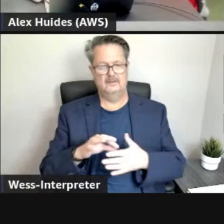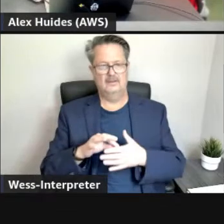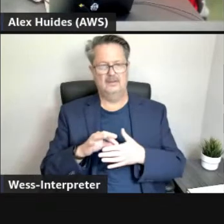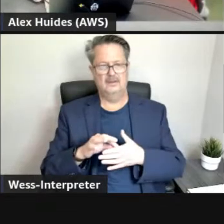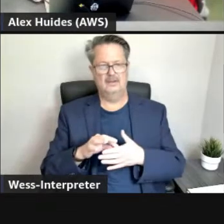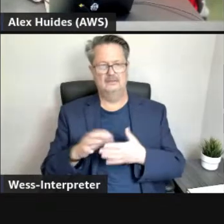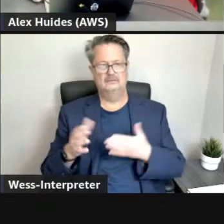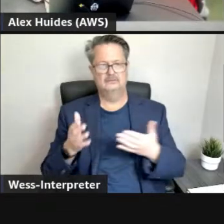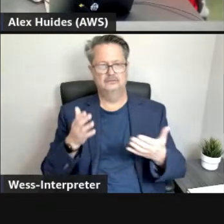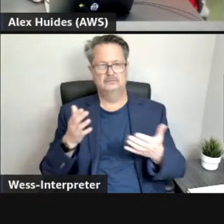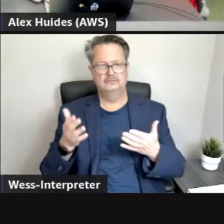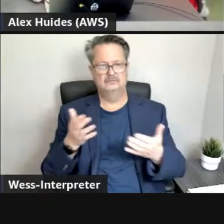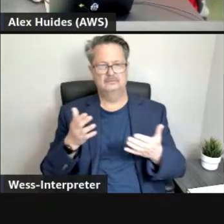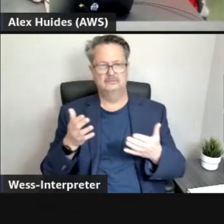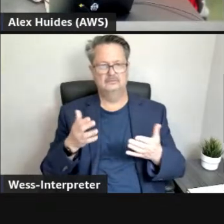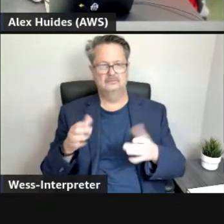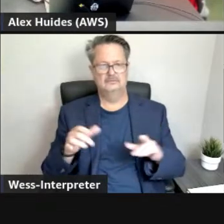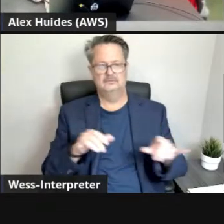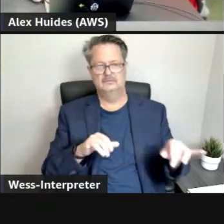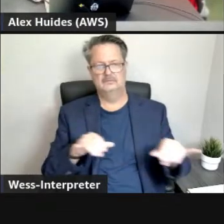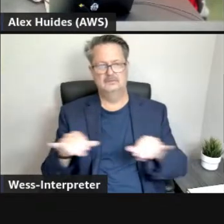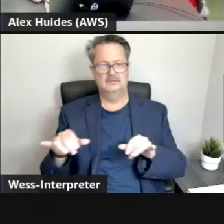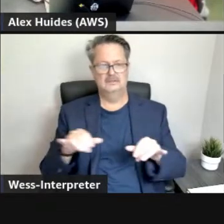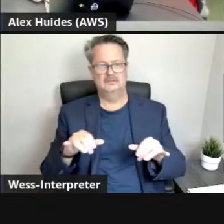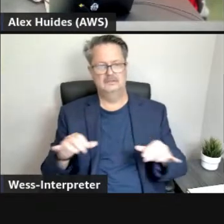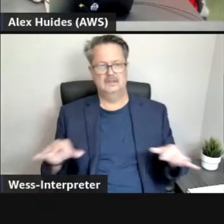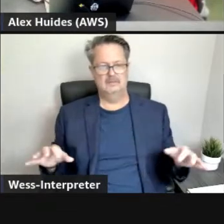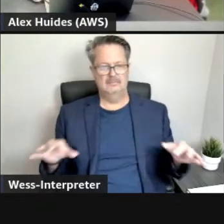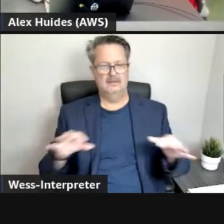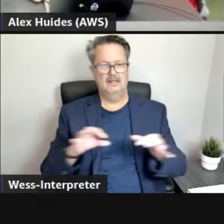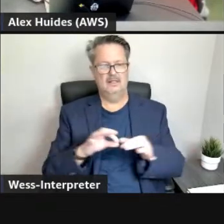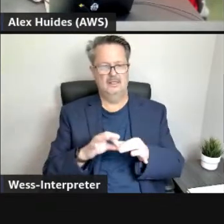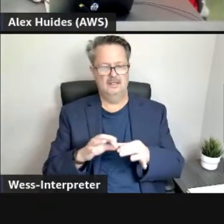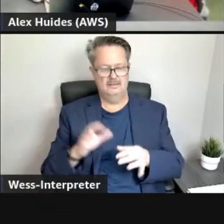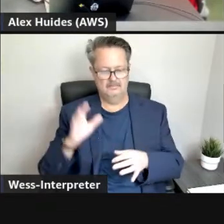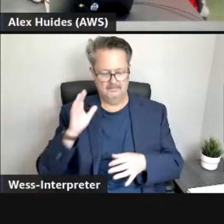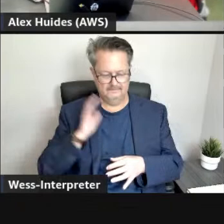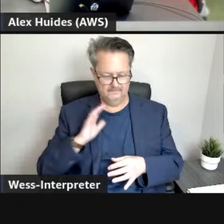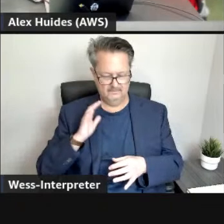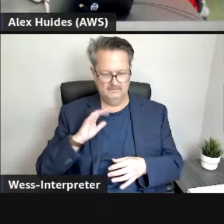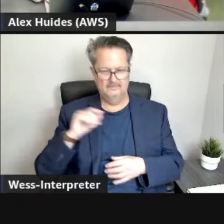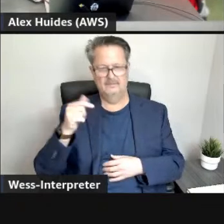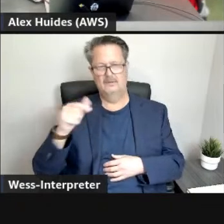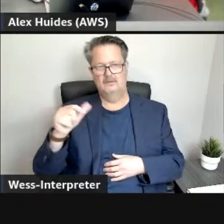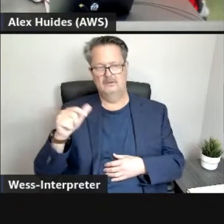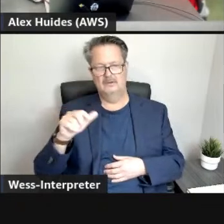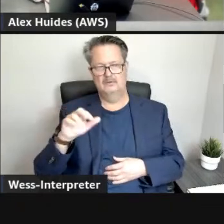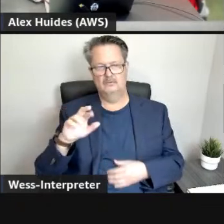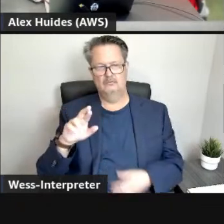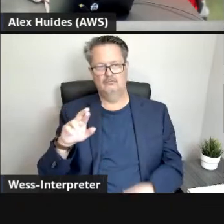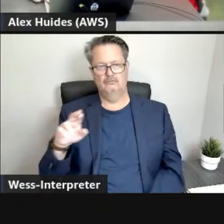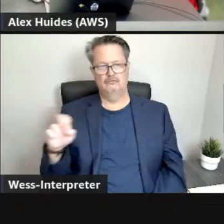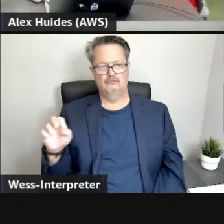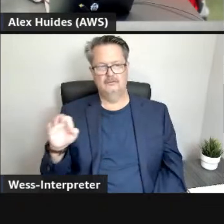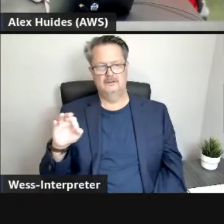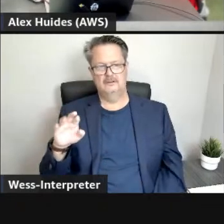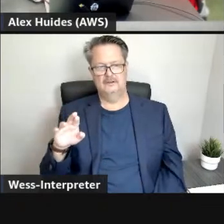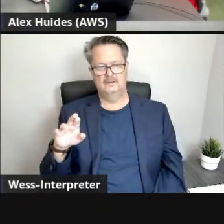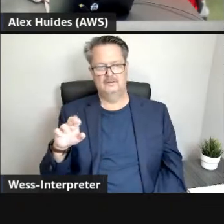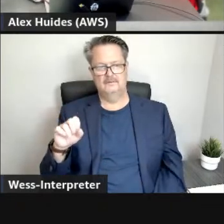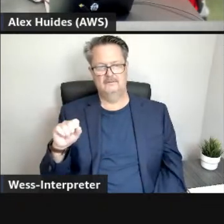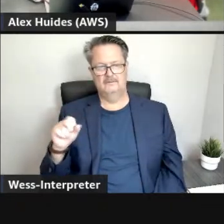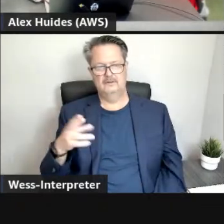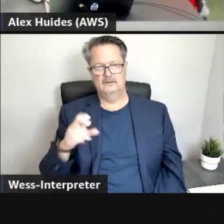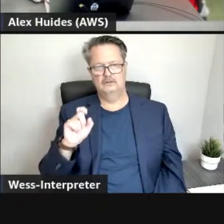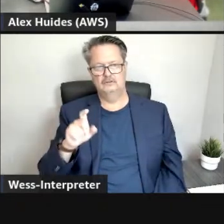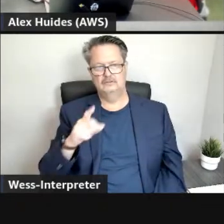same link from before. We have the green. If we refresh a couple of times, we should be seeing also the red